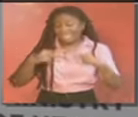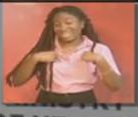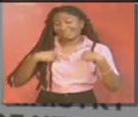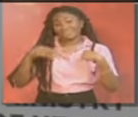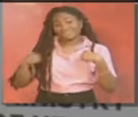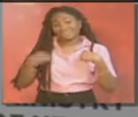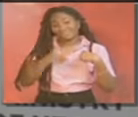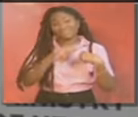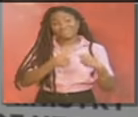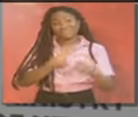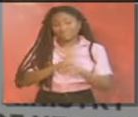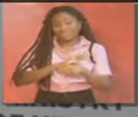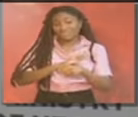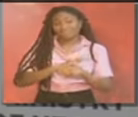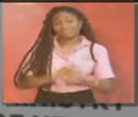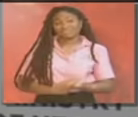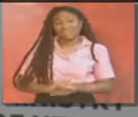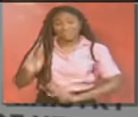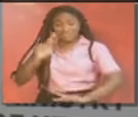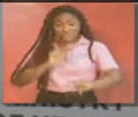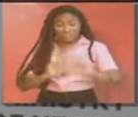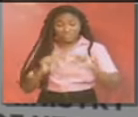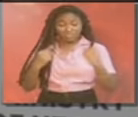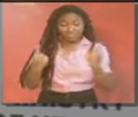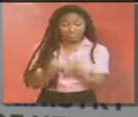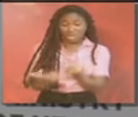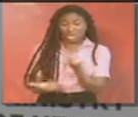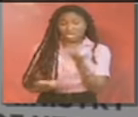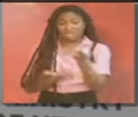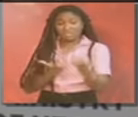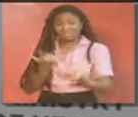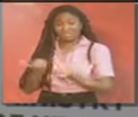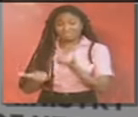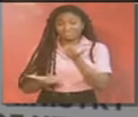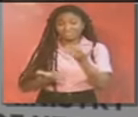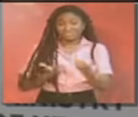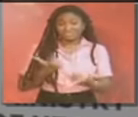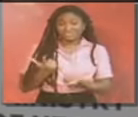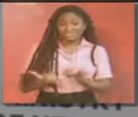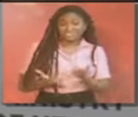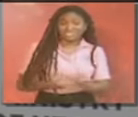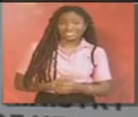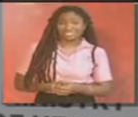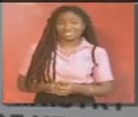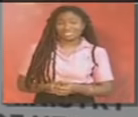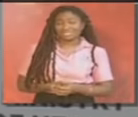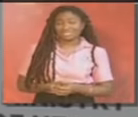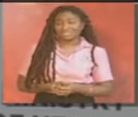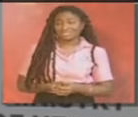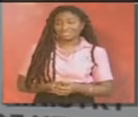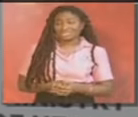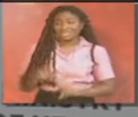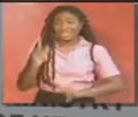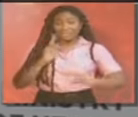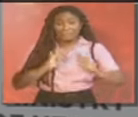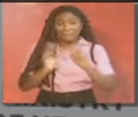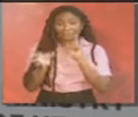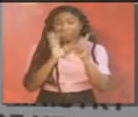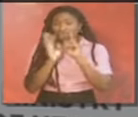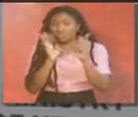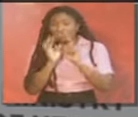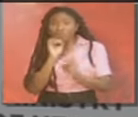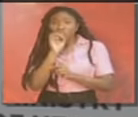gathering that we're seeing, the crowds of individuals, and then crowds of people exhaling into a common space and possibly